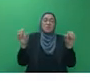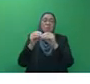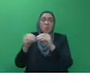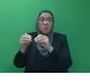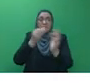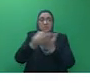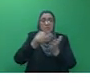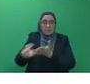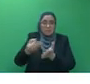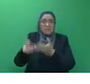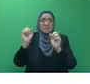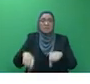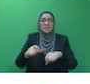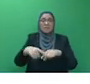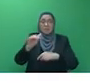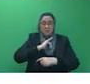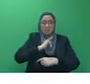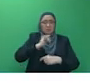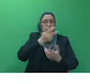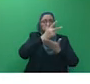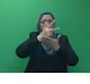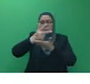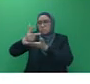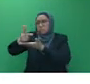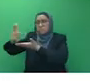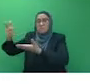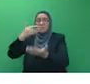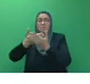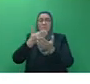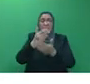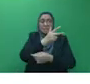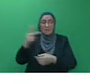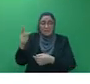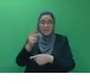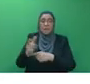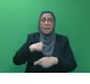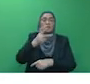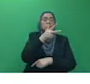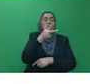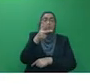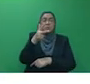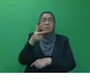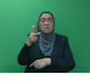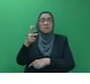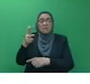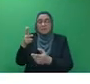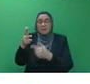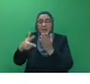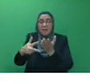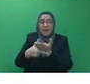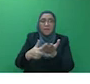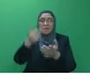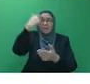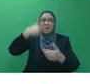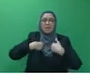right i'm shooting halfway and one of them decides to to pick a fight with another person and